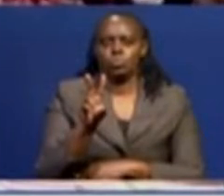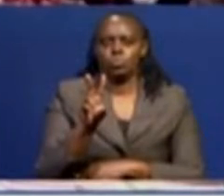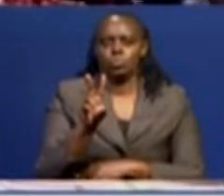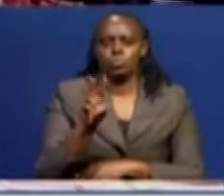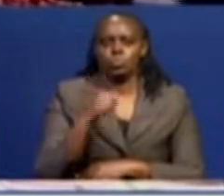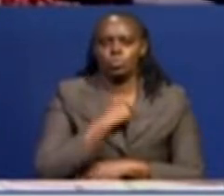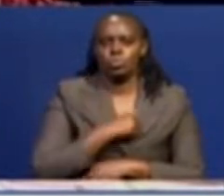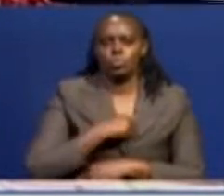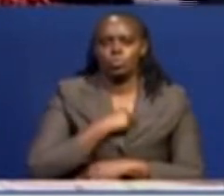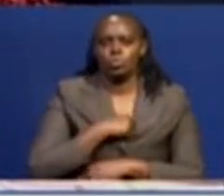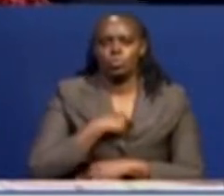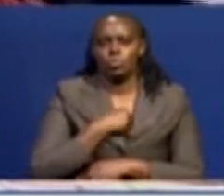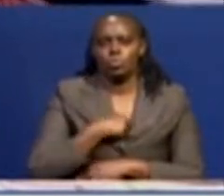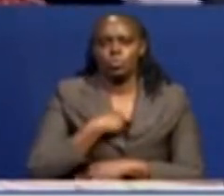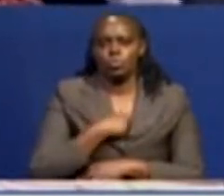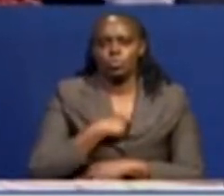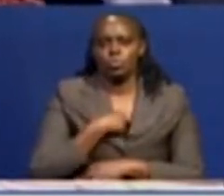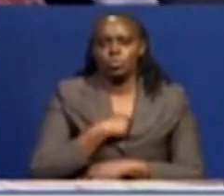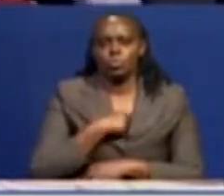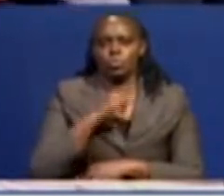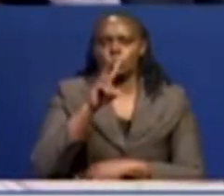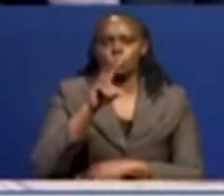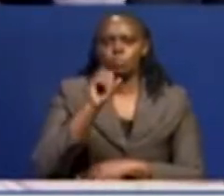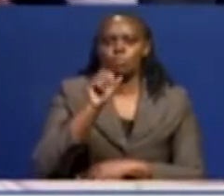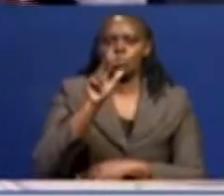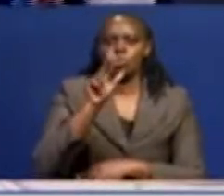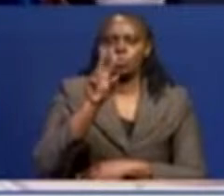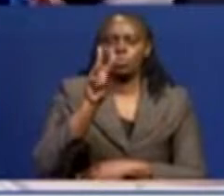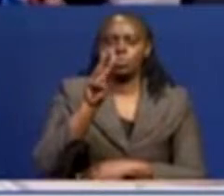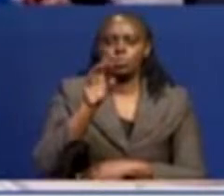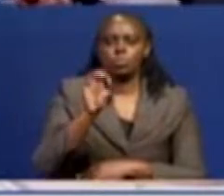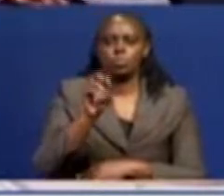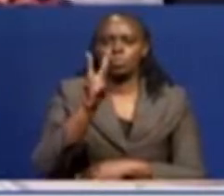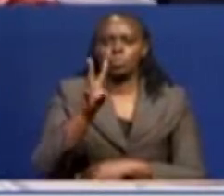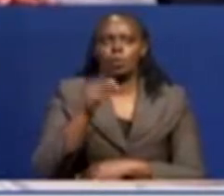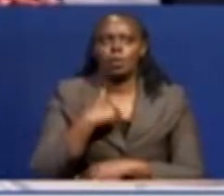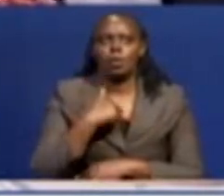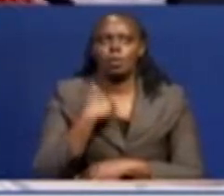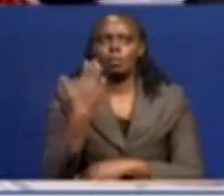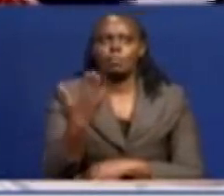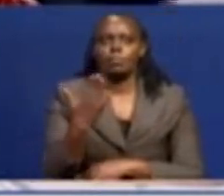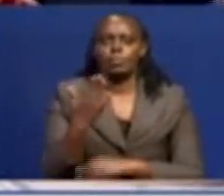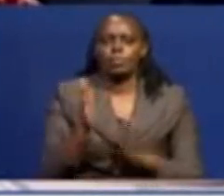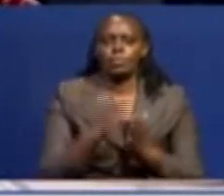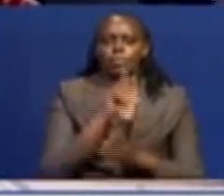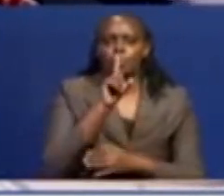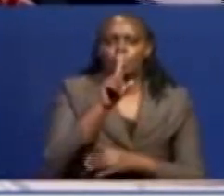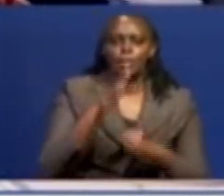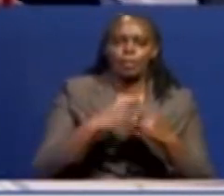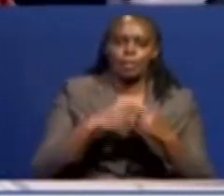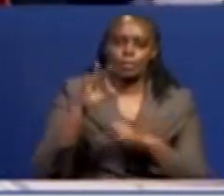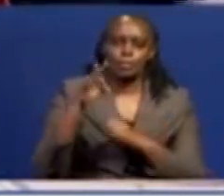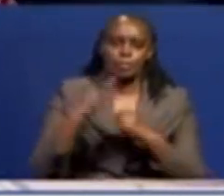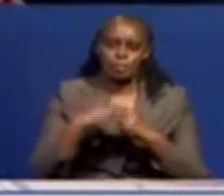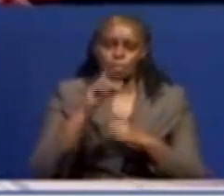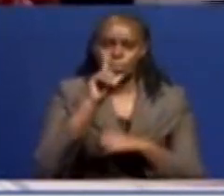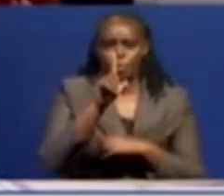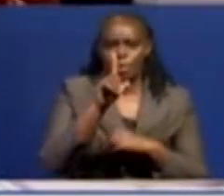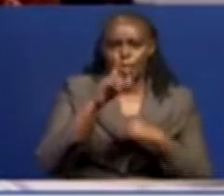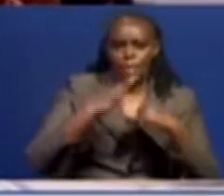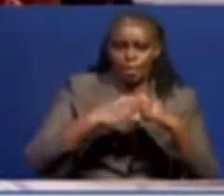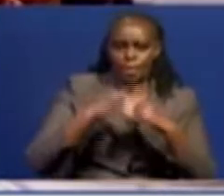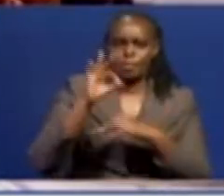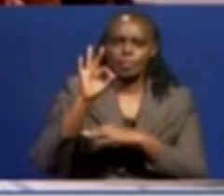Page. Sorry, the volume 2. We have the document on page